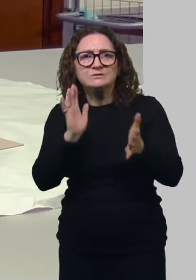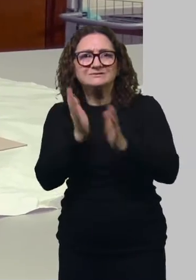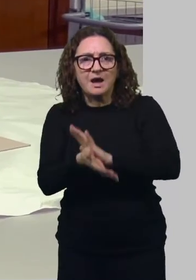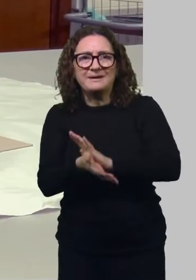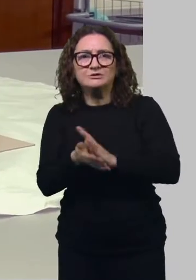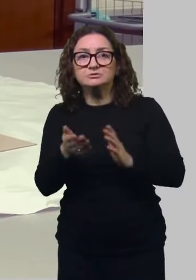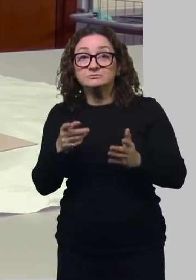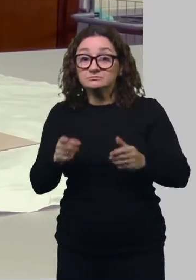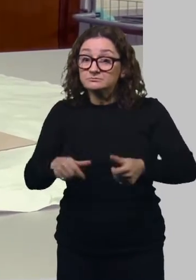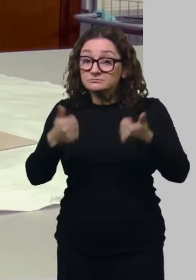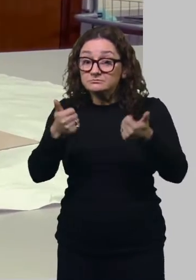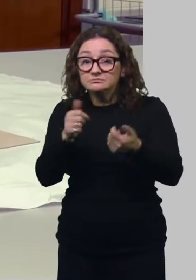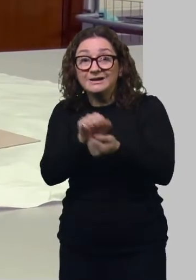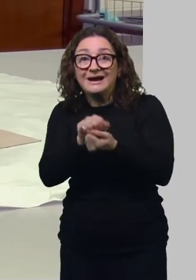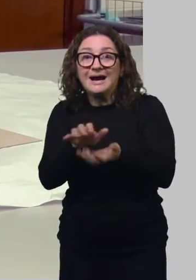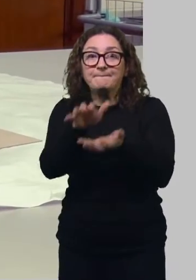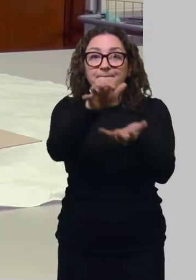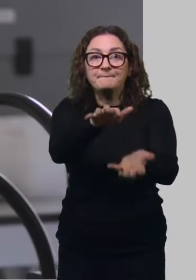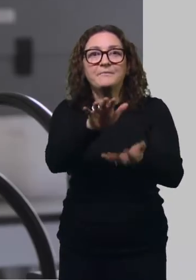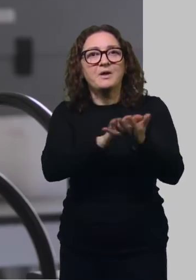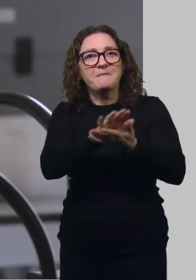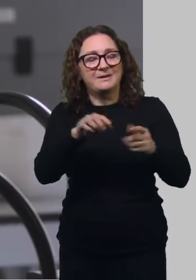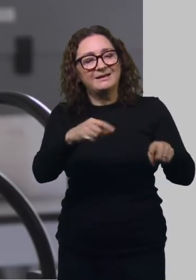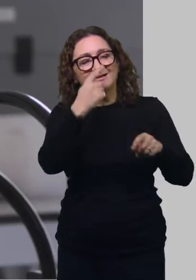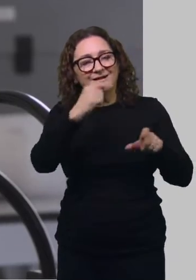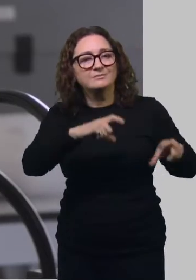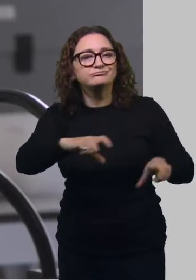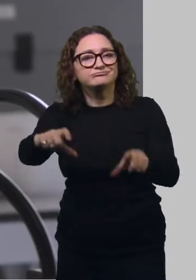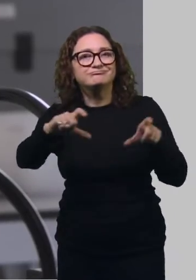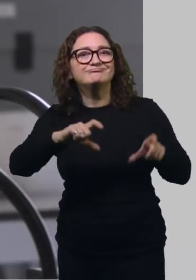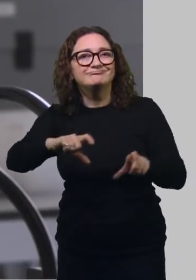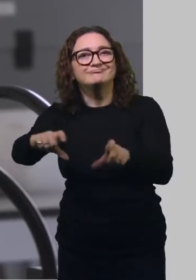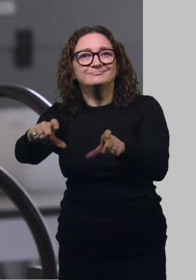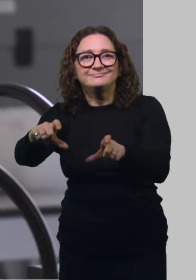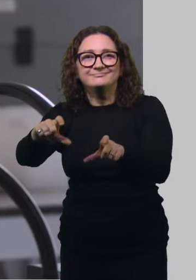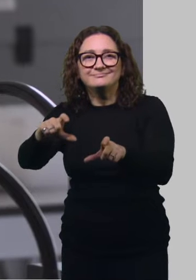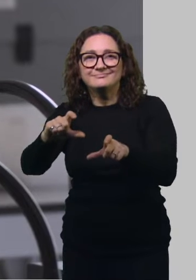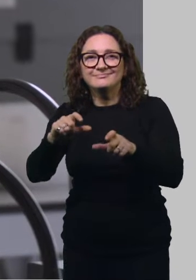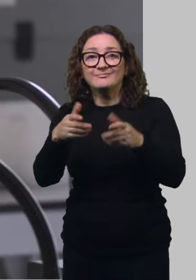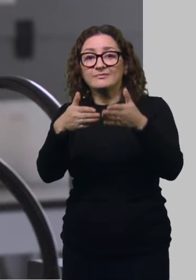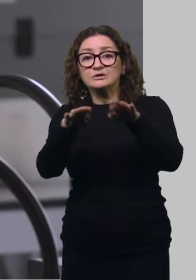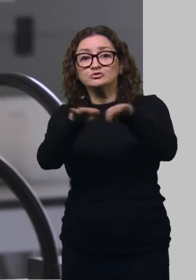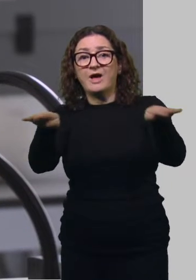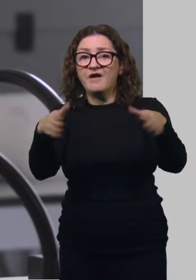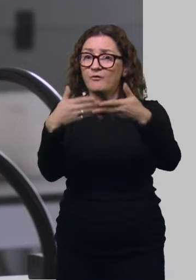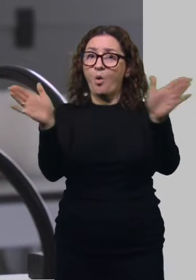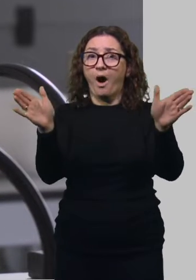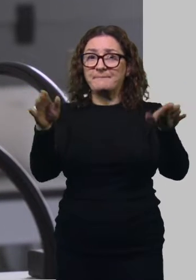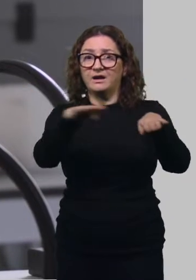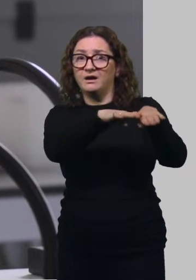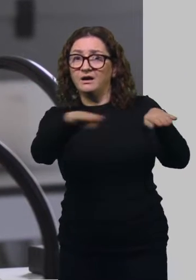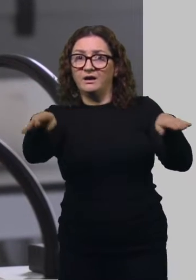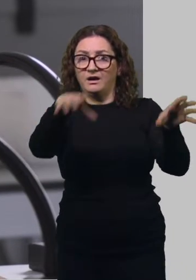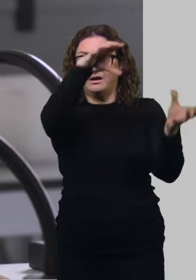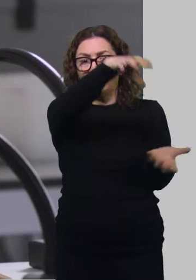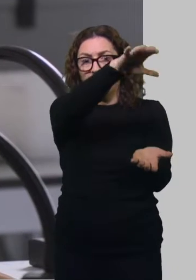shelves without any protection are exposed to dust and pollutants and rapid changes of environmental conditions. Today, most